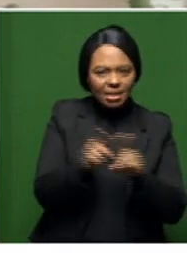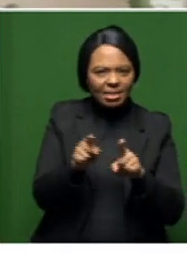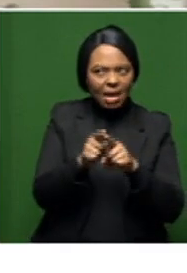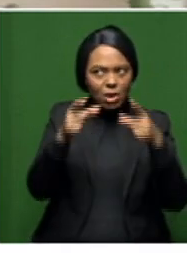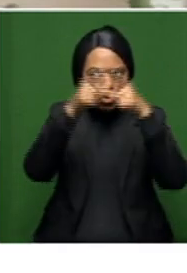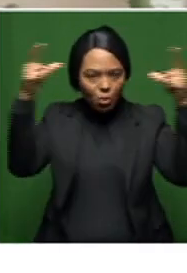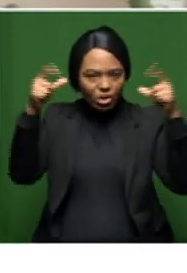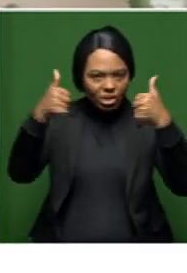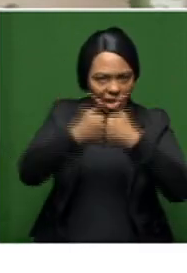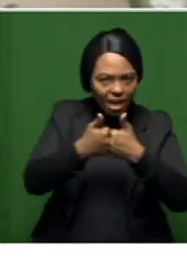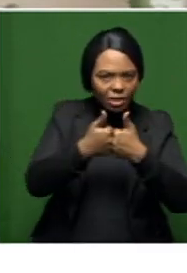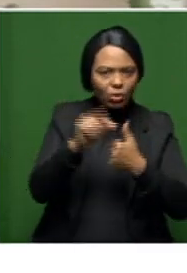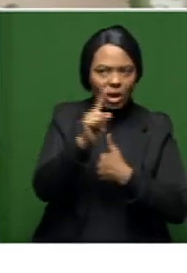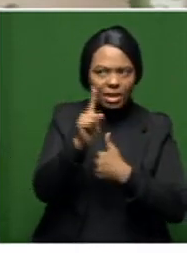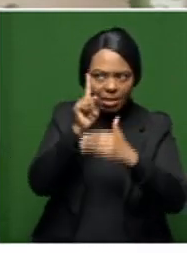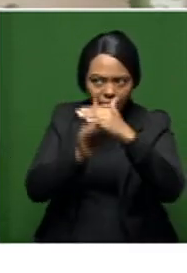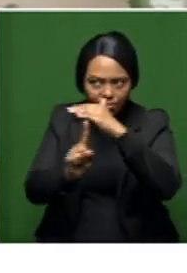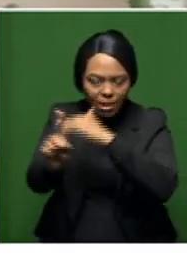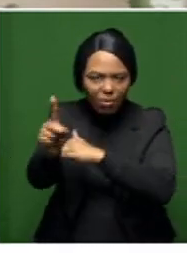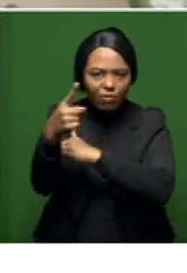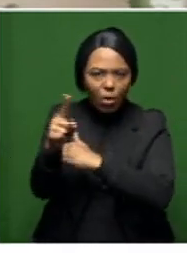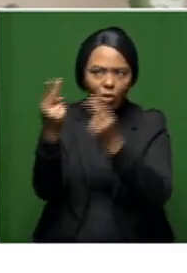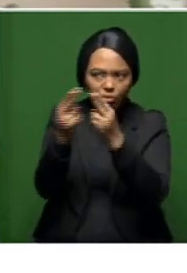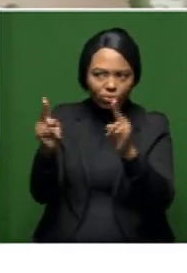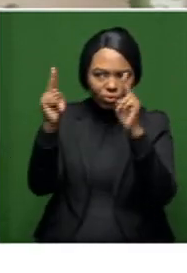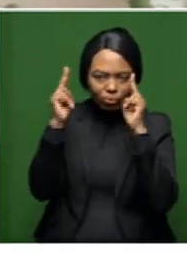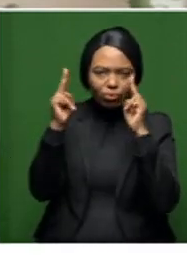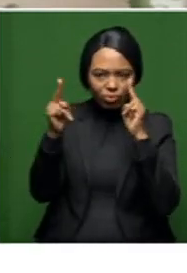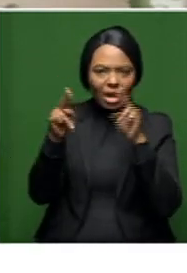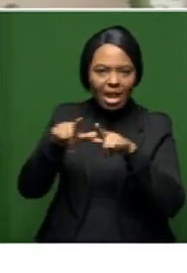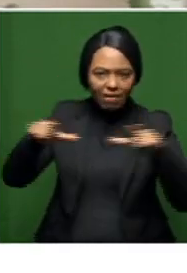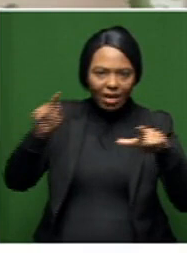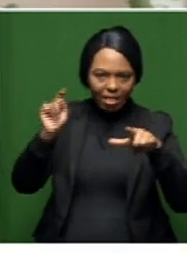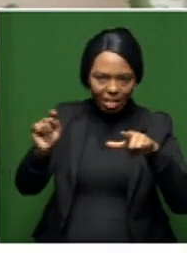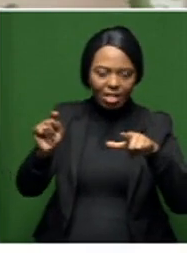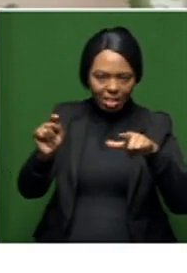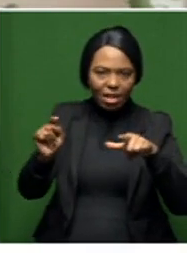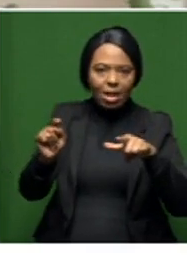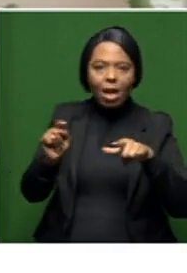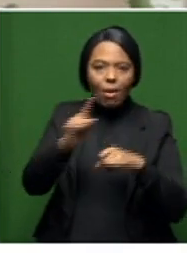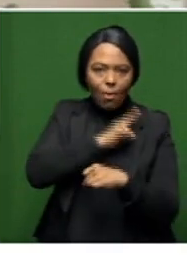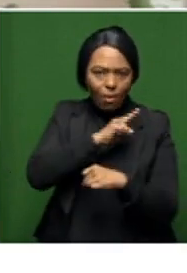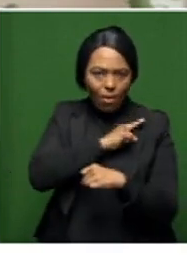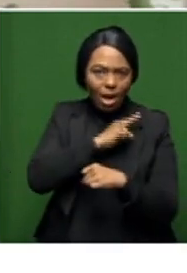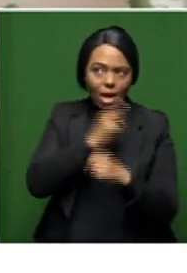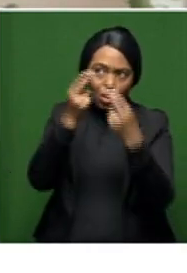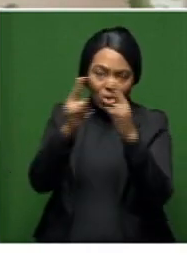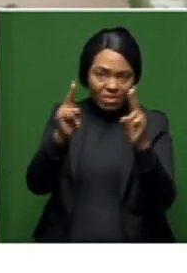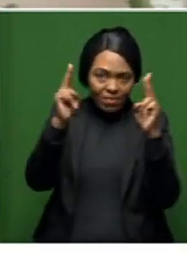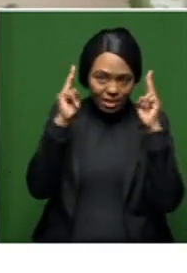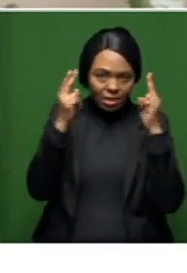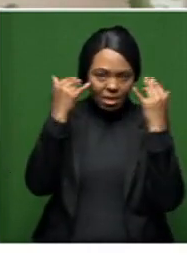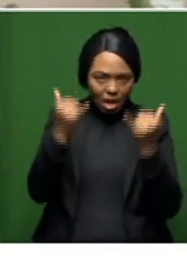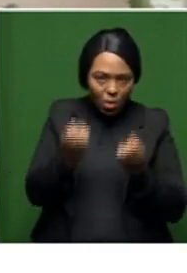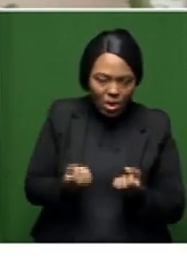of actually navigating the entrance requirements for numerous degrees and universities. Universities usually provide a